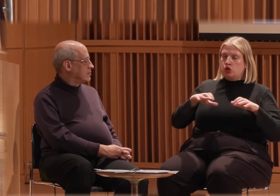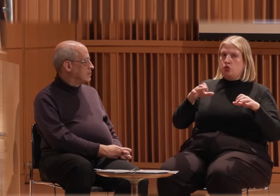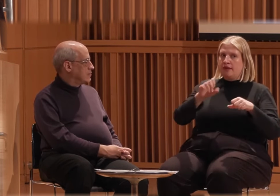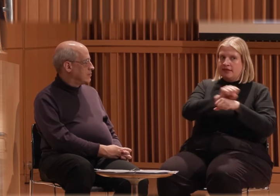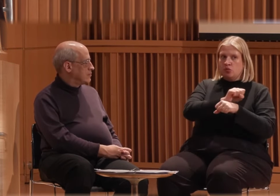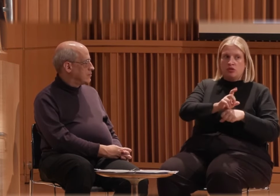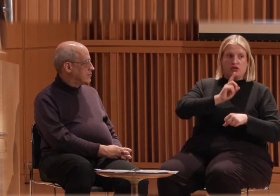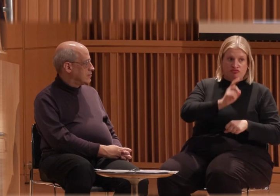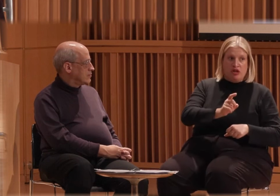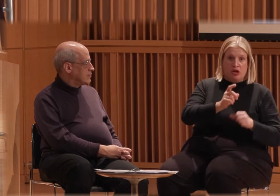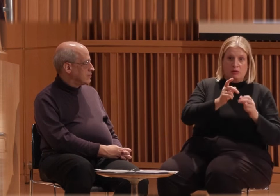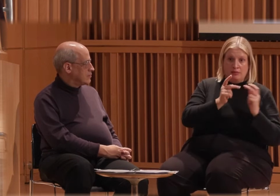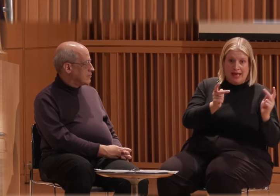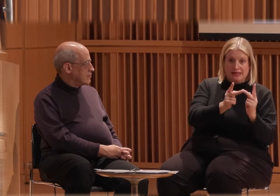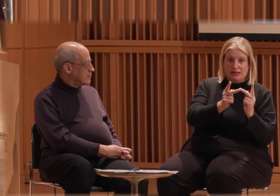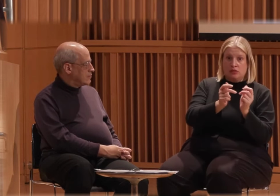places with real people,